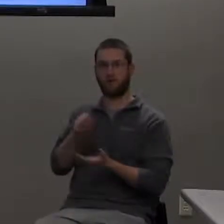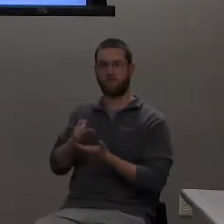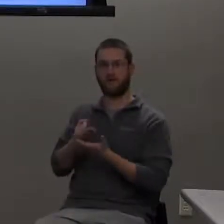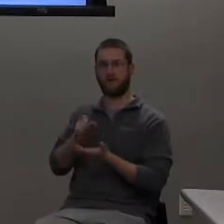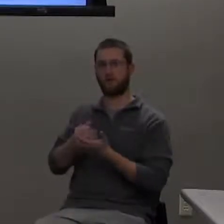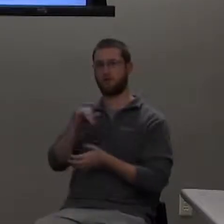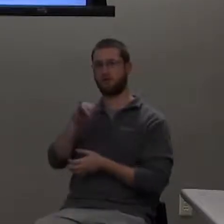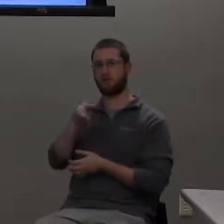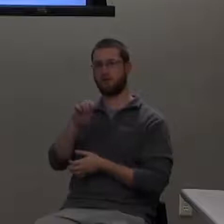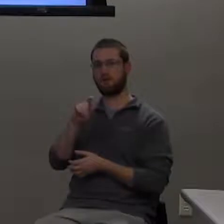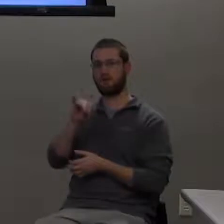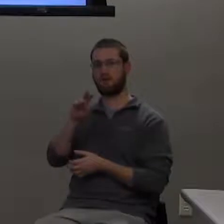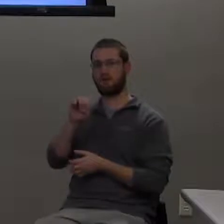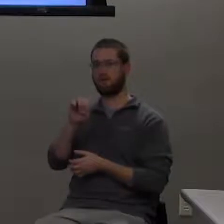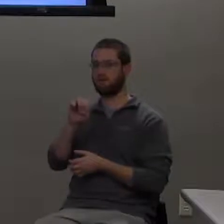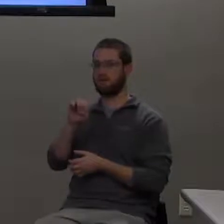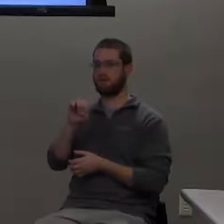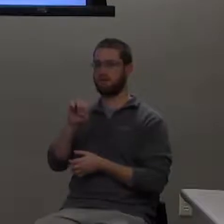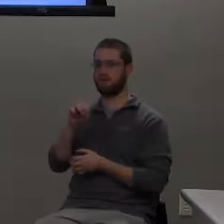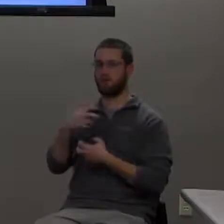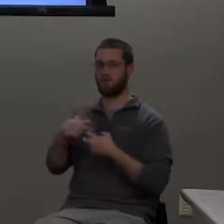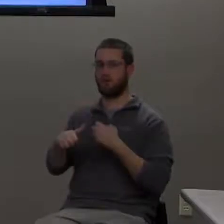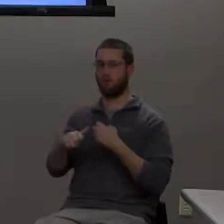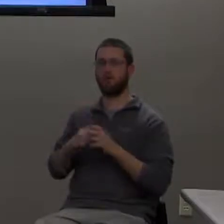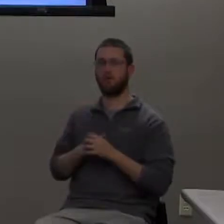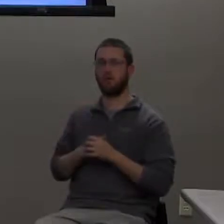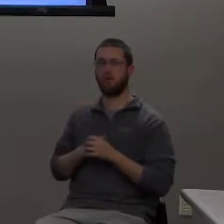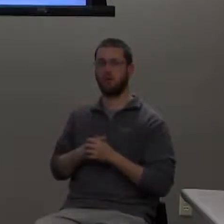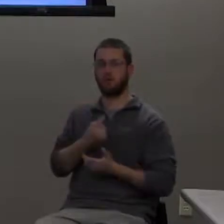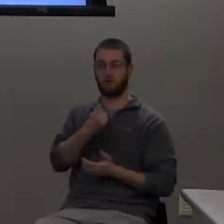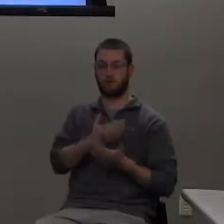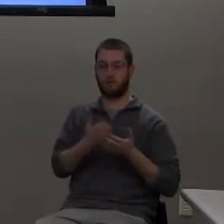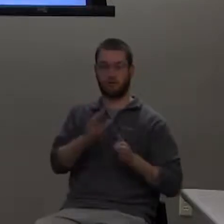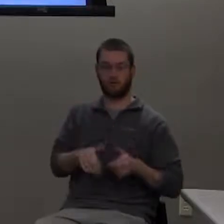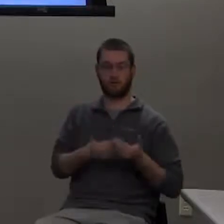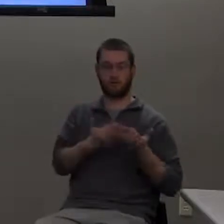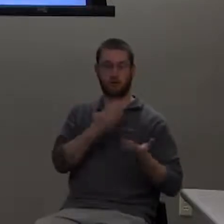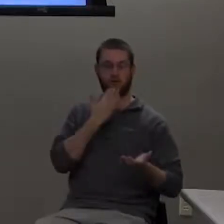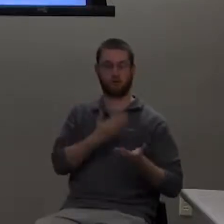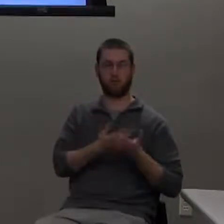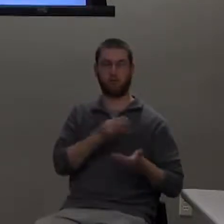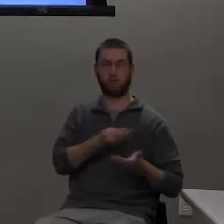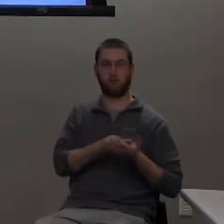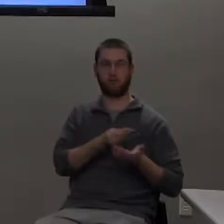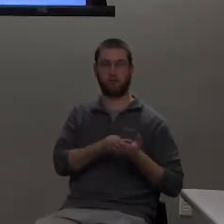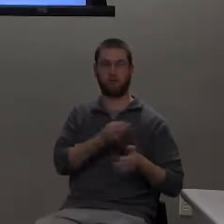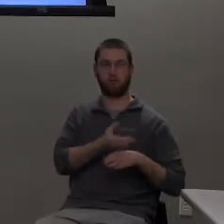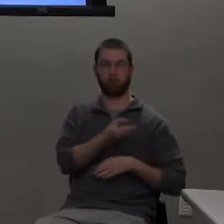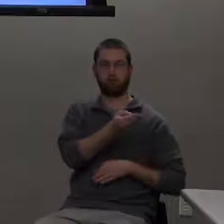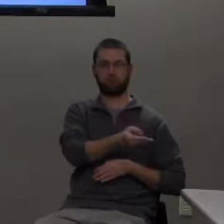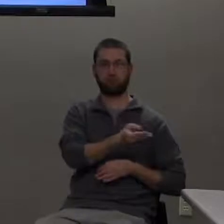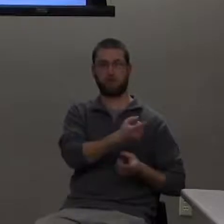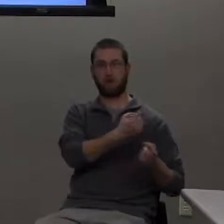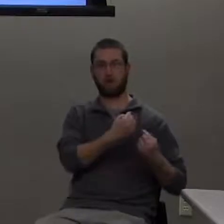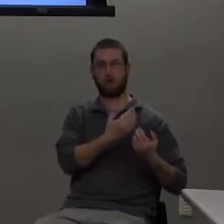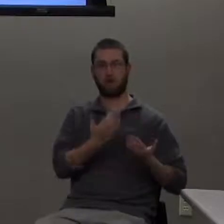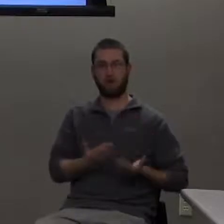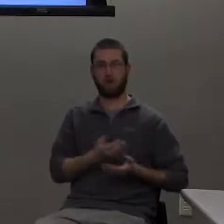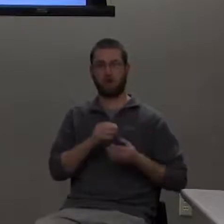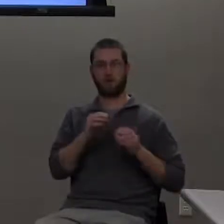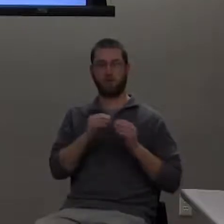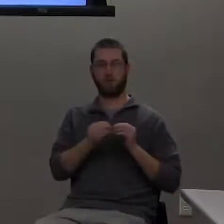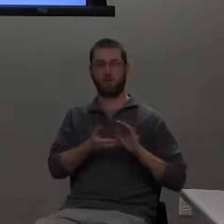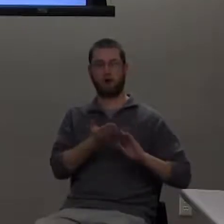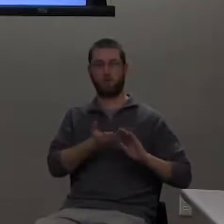incentives, you're running down a slippery slope. It's one thing to provide a capital incentive to make the operation more